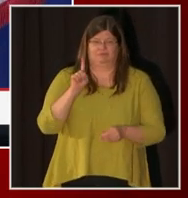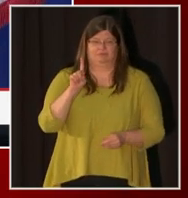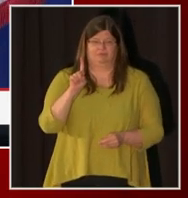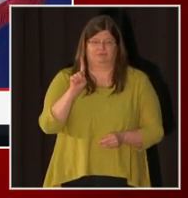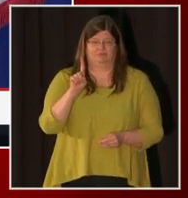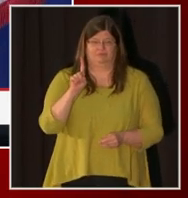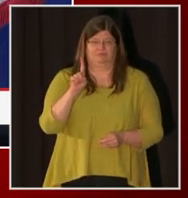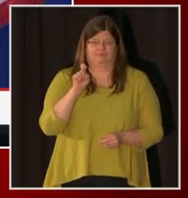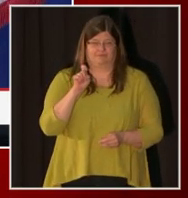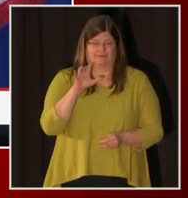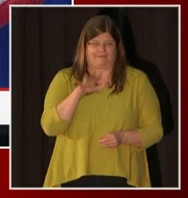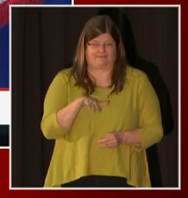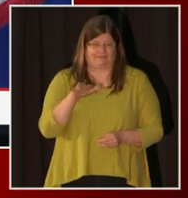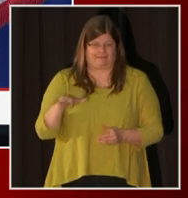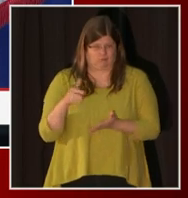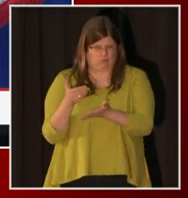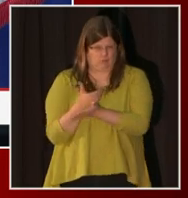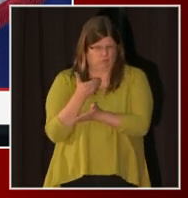our total to